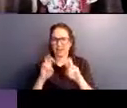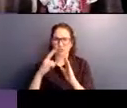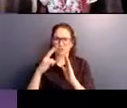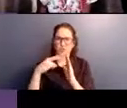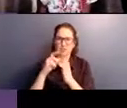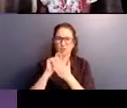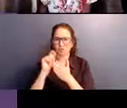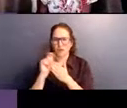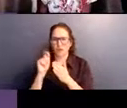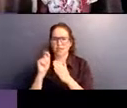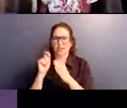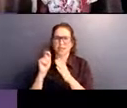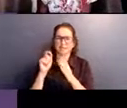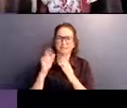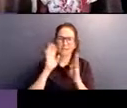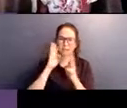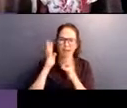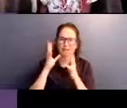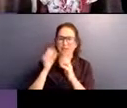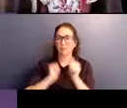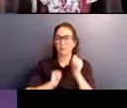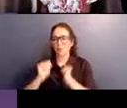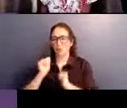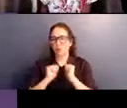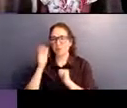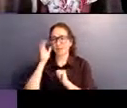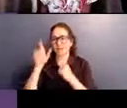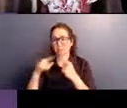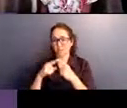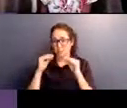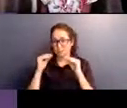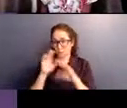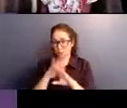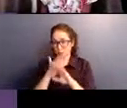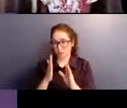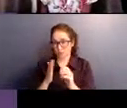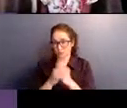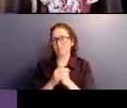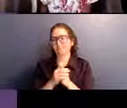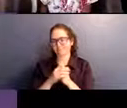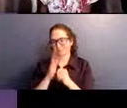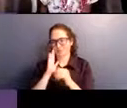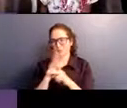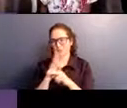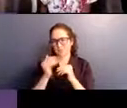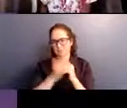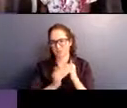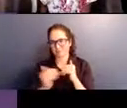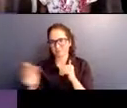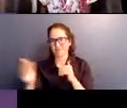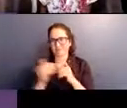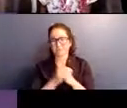improvising and performing, are the concepts that your teaching musicians would use and go forward with. So these